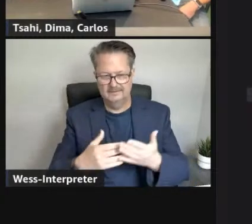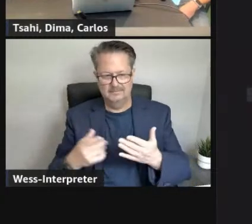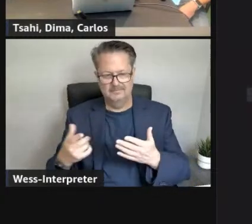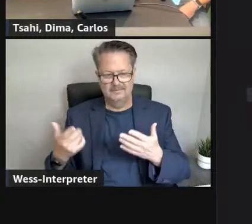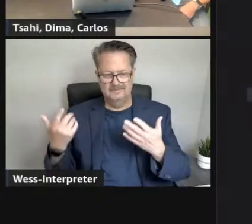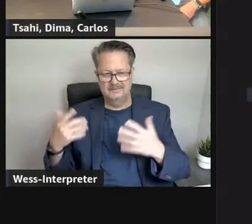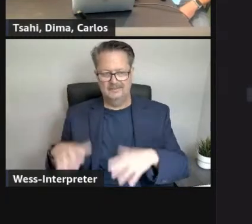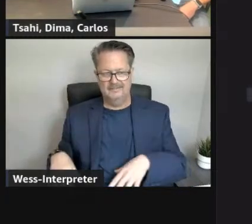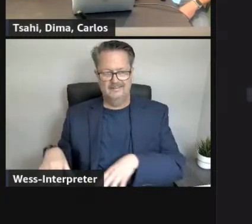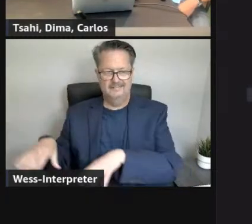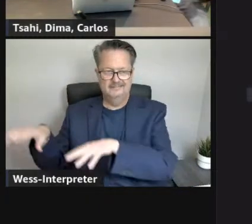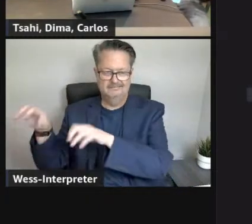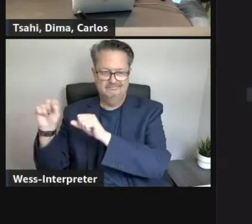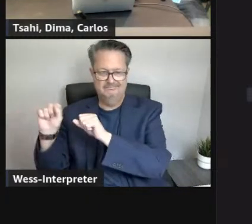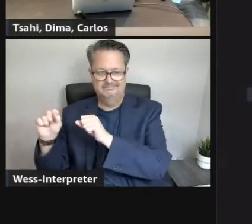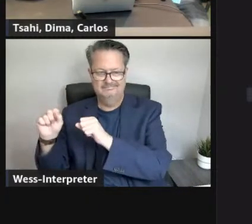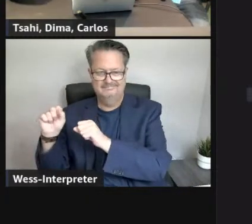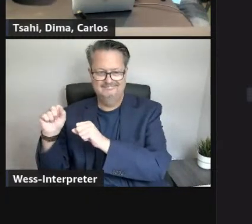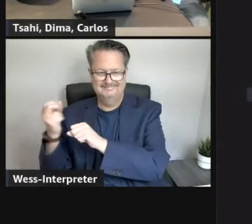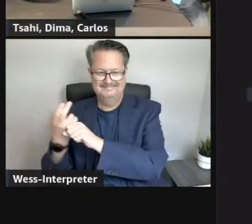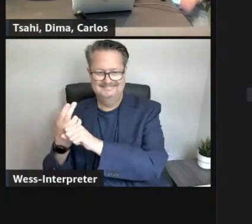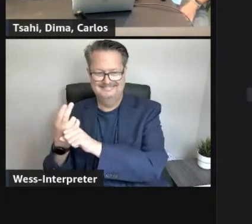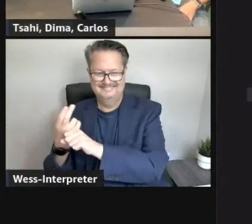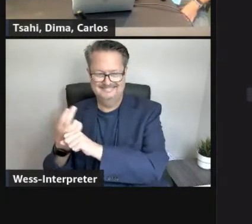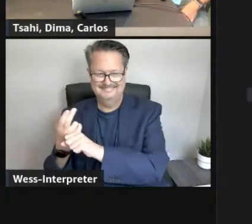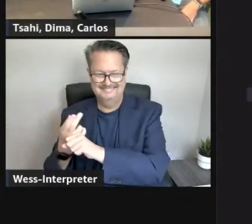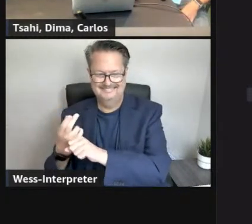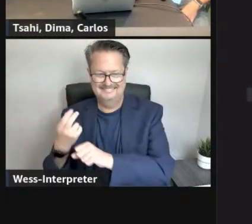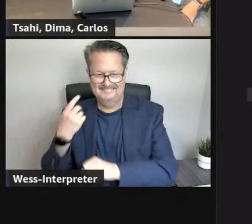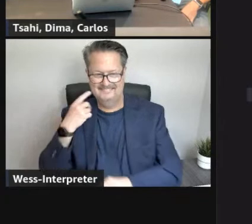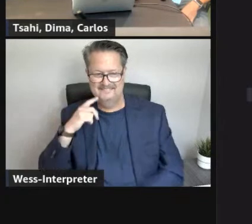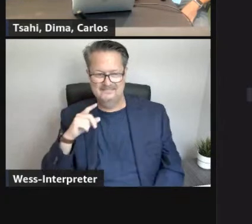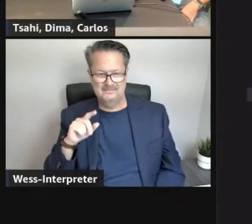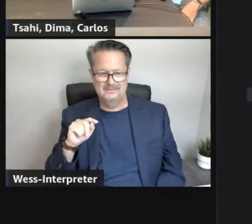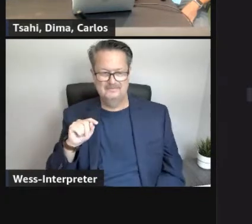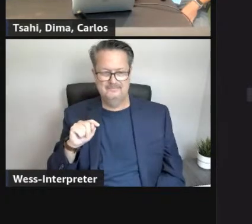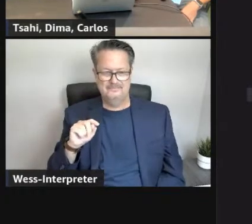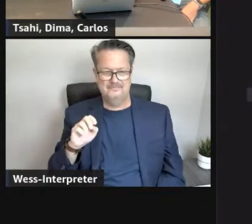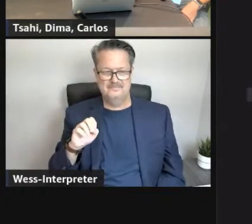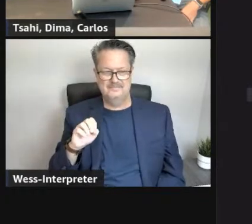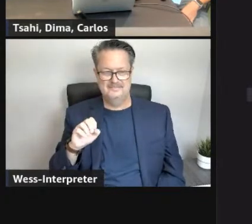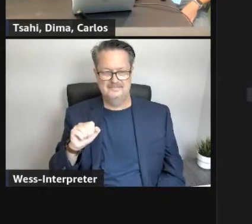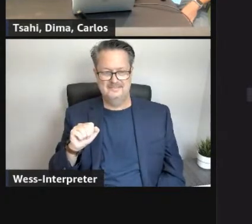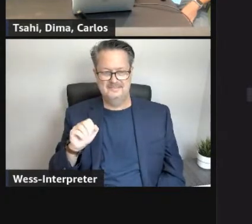is doing this already. For us, for the team. Whoever you are, you joined the right team.